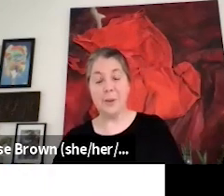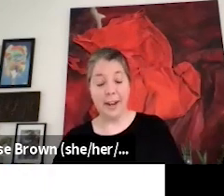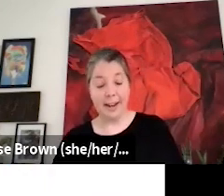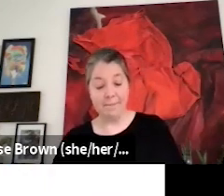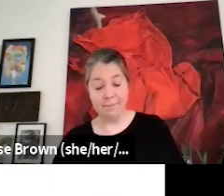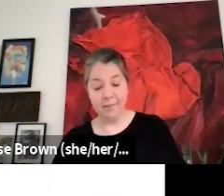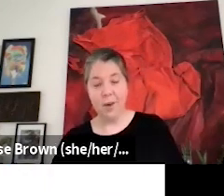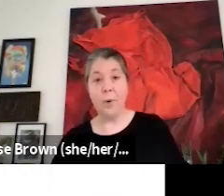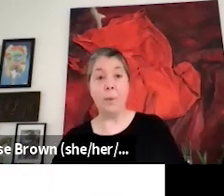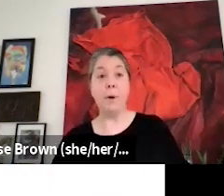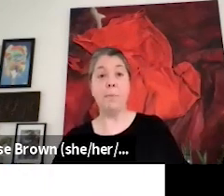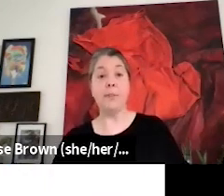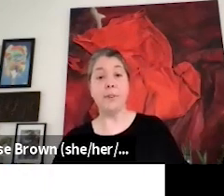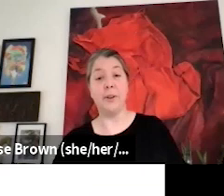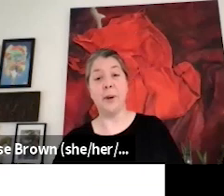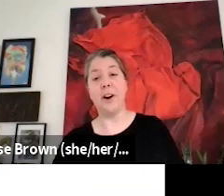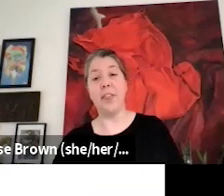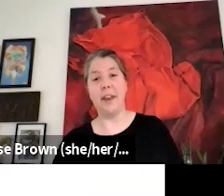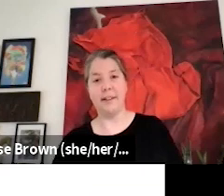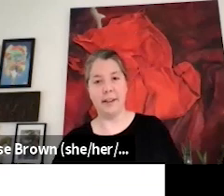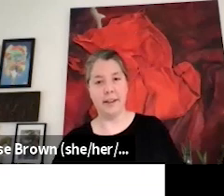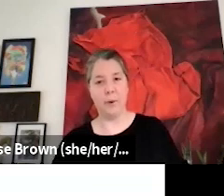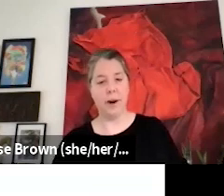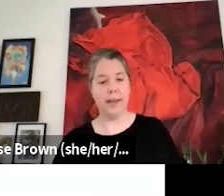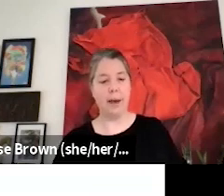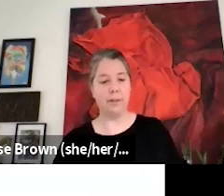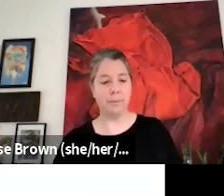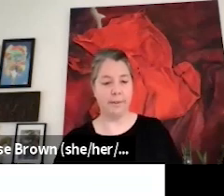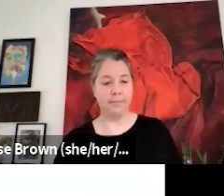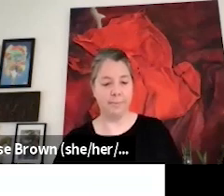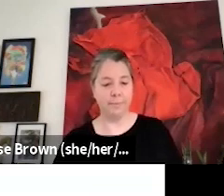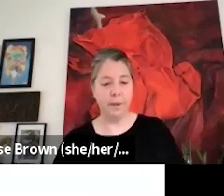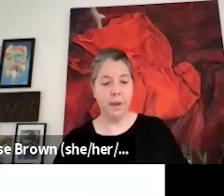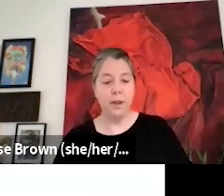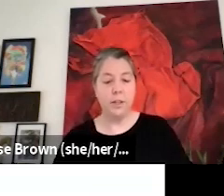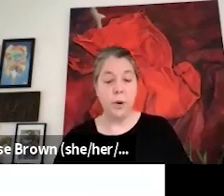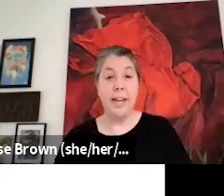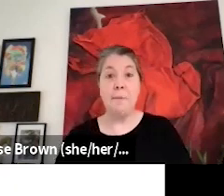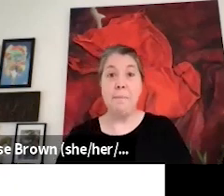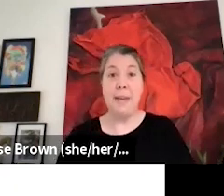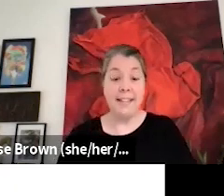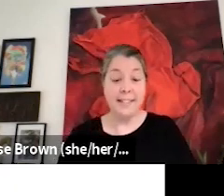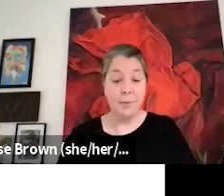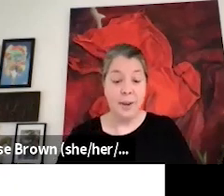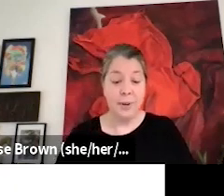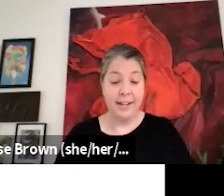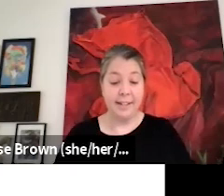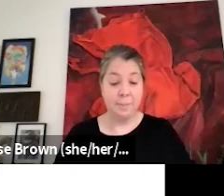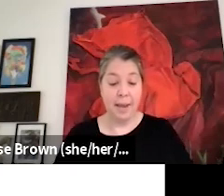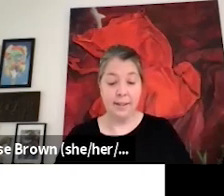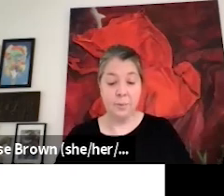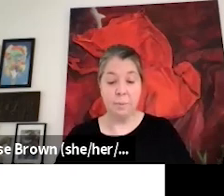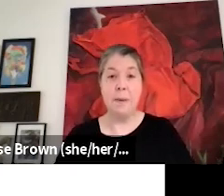We join in. We are purposeful. We are authentic. We are accountable. Join in means that we